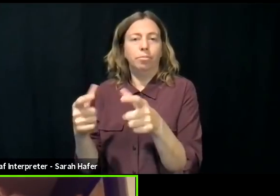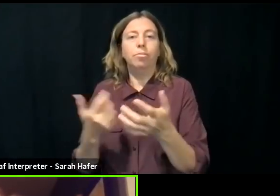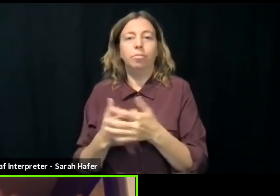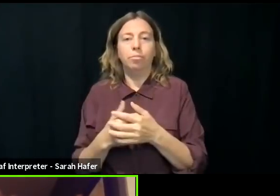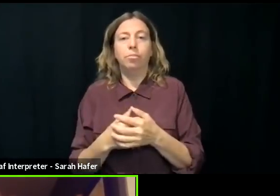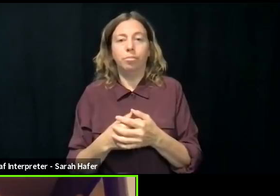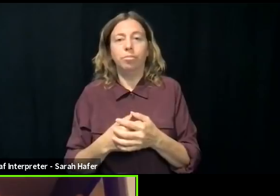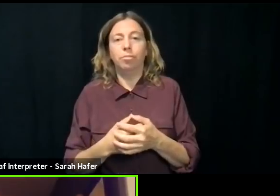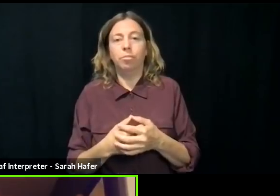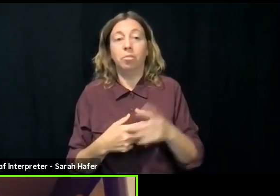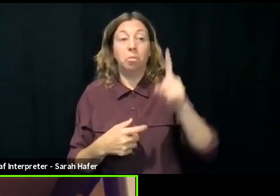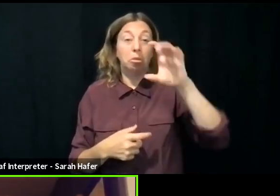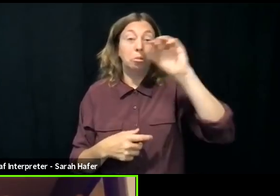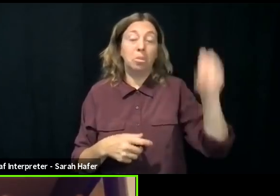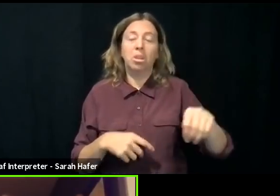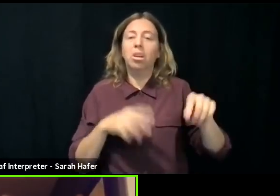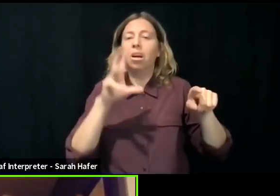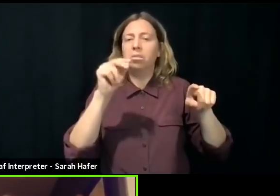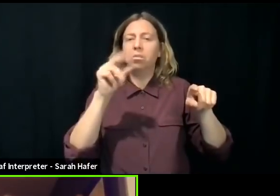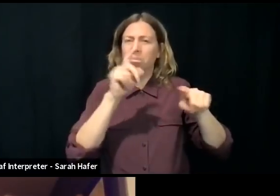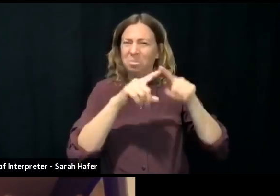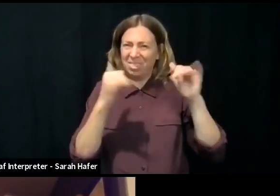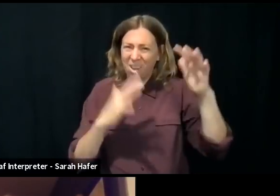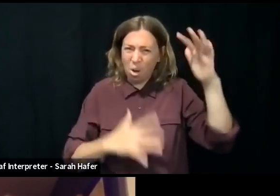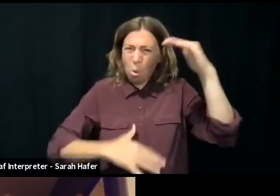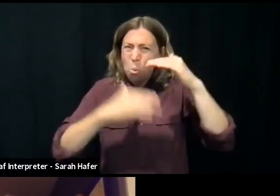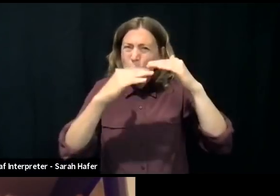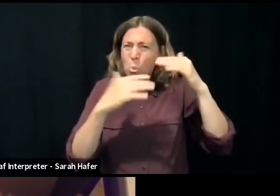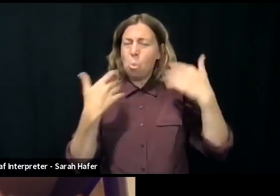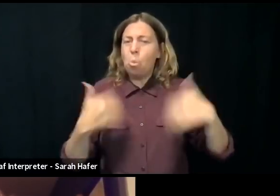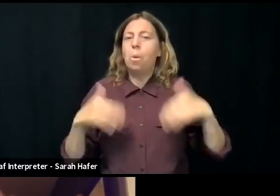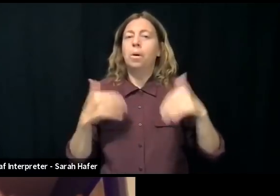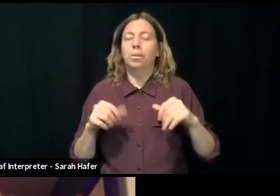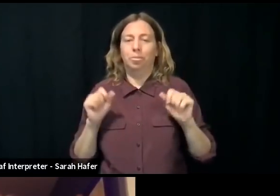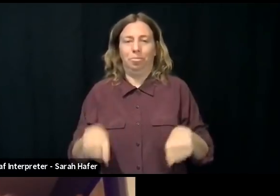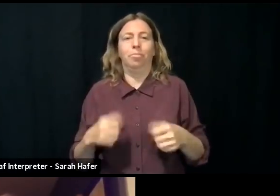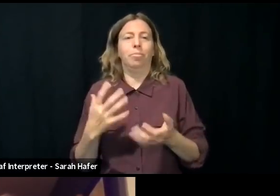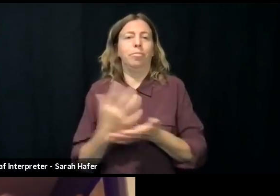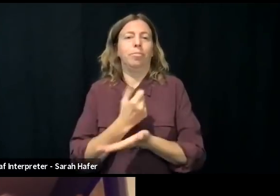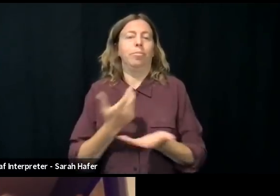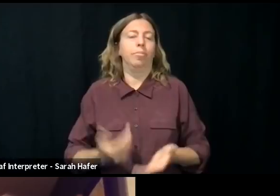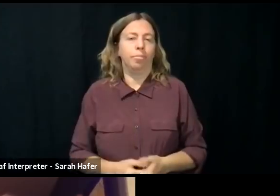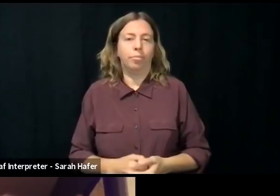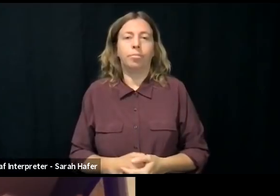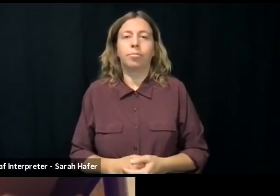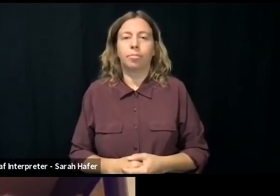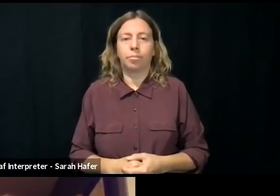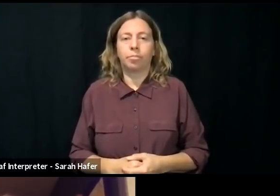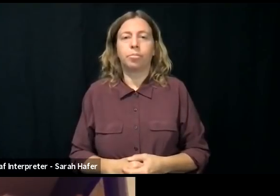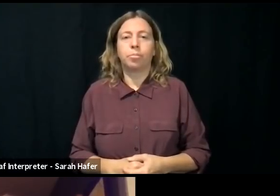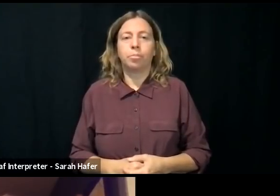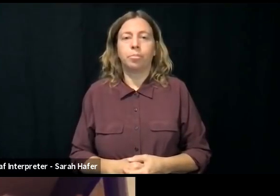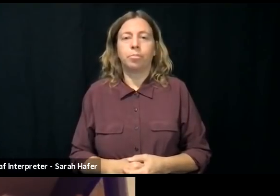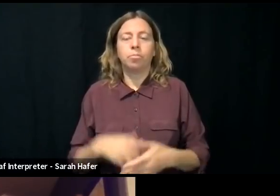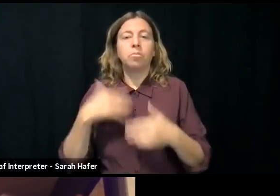fully protecting you from COVID. Thank you. The next question is from Cheryl. Does this take into account natural immunity?